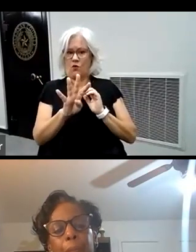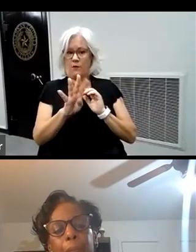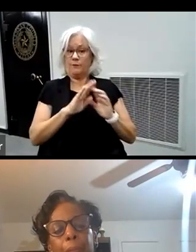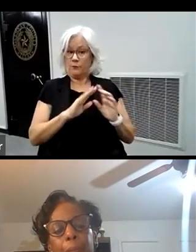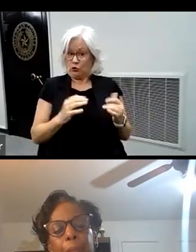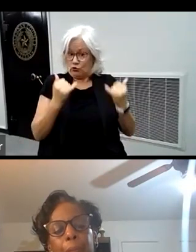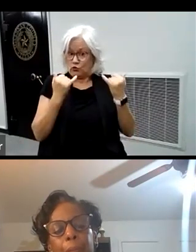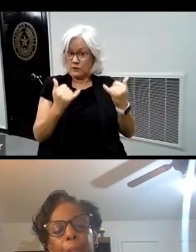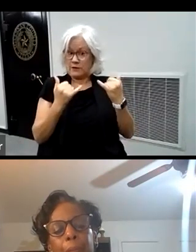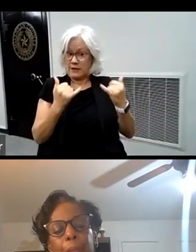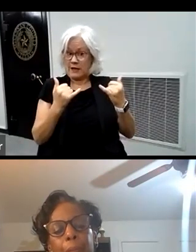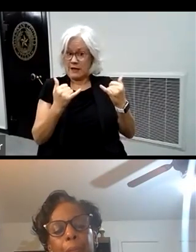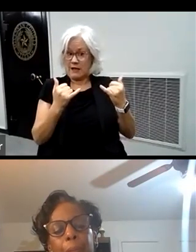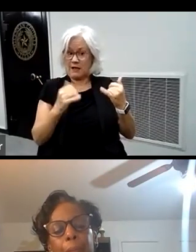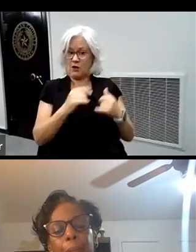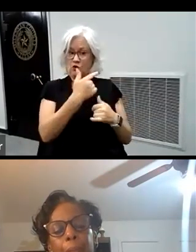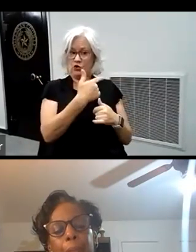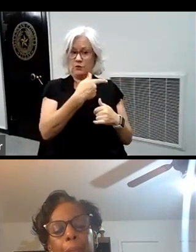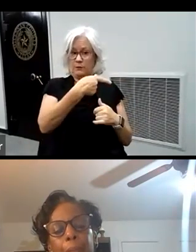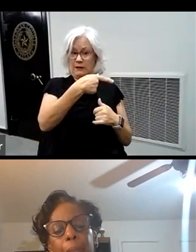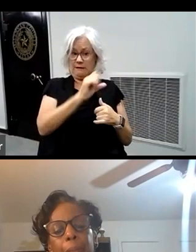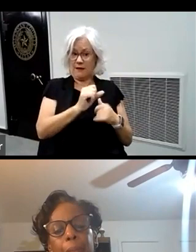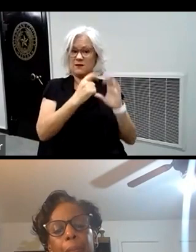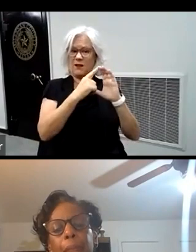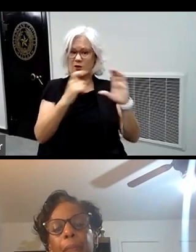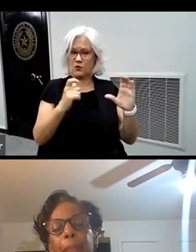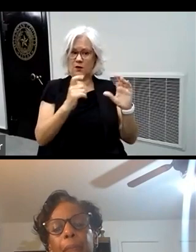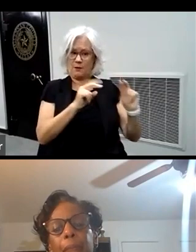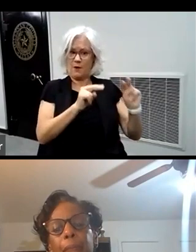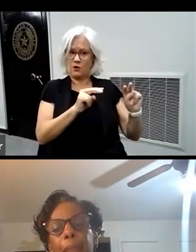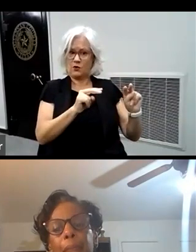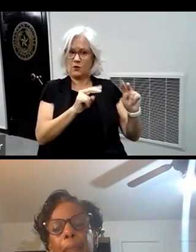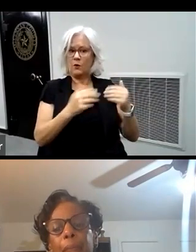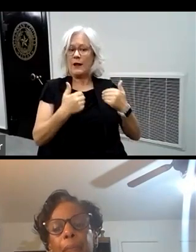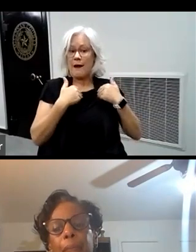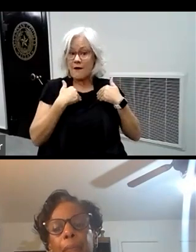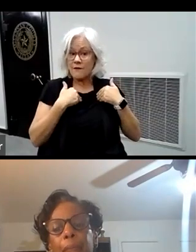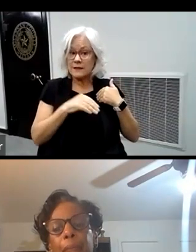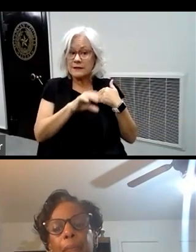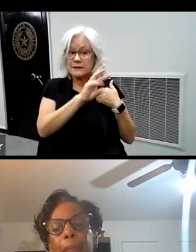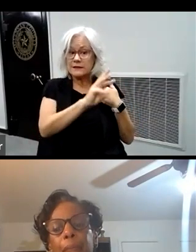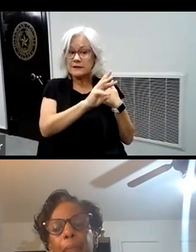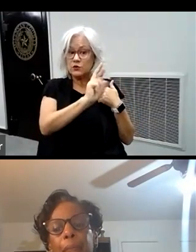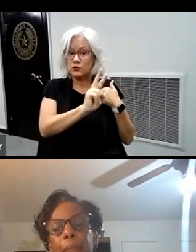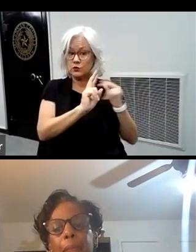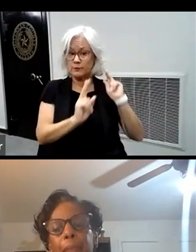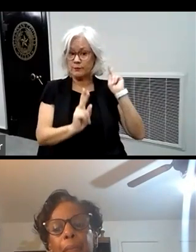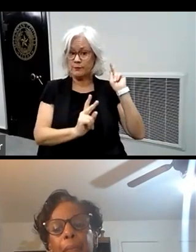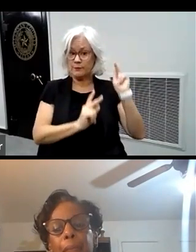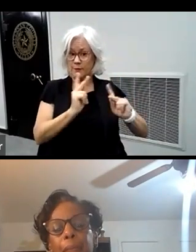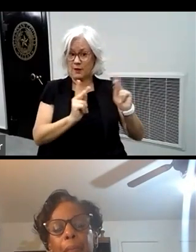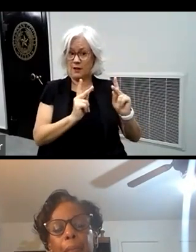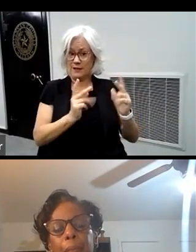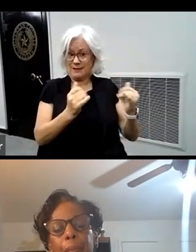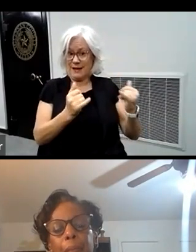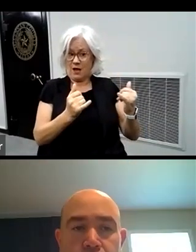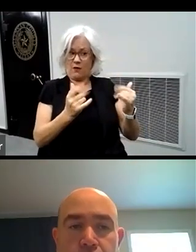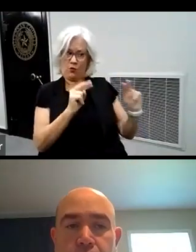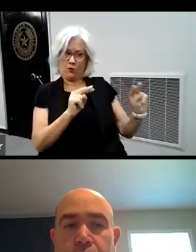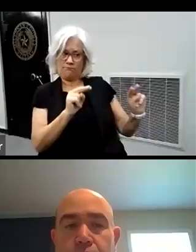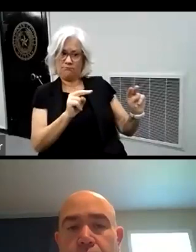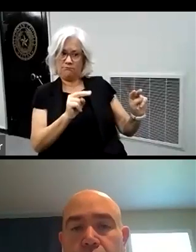Currently today on GPS electronic monitoring, we have 62 people being